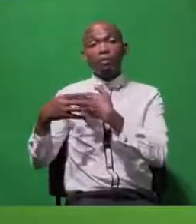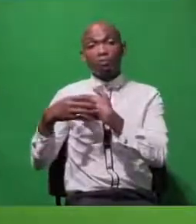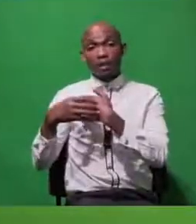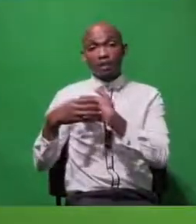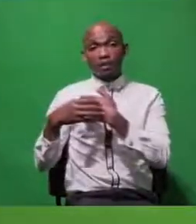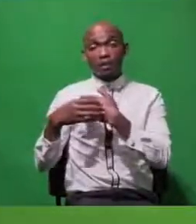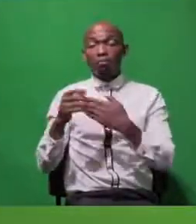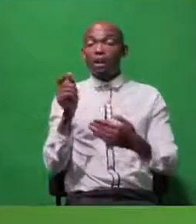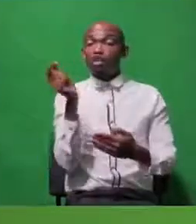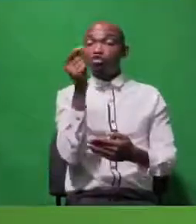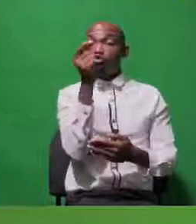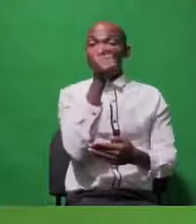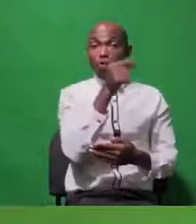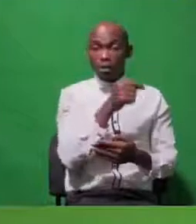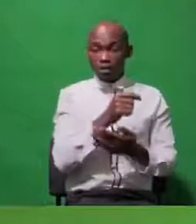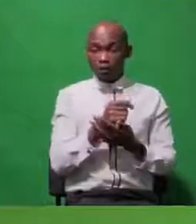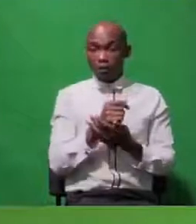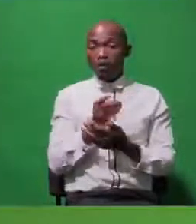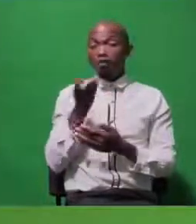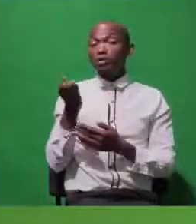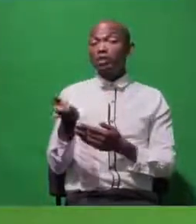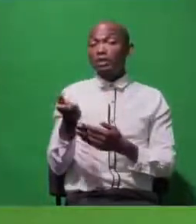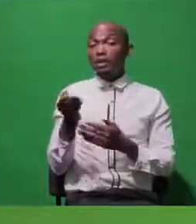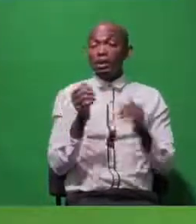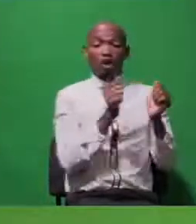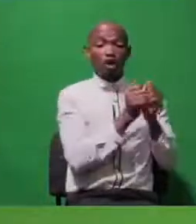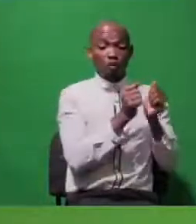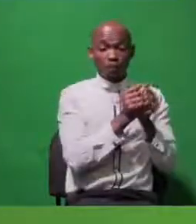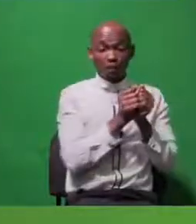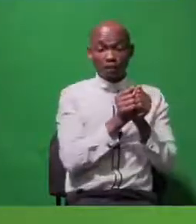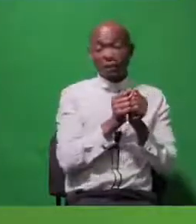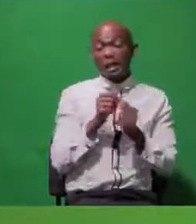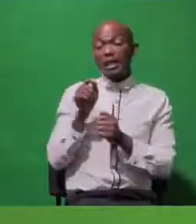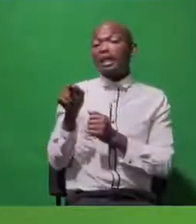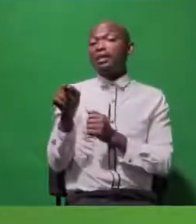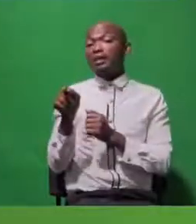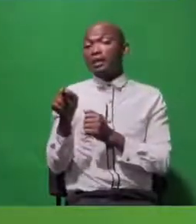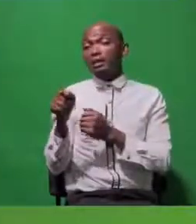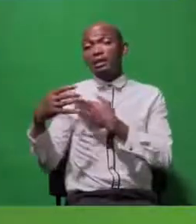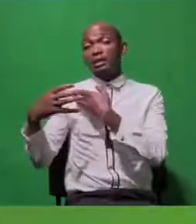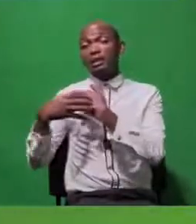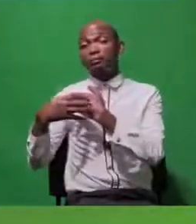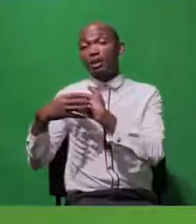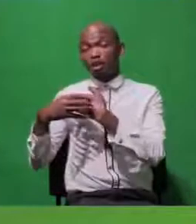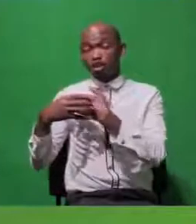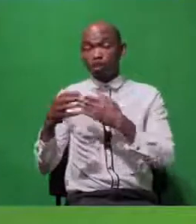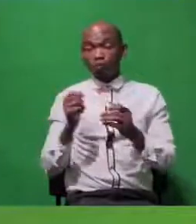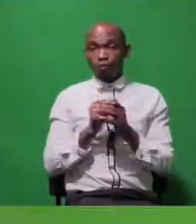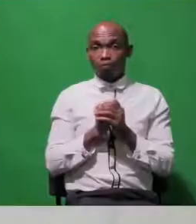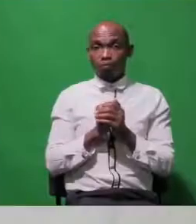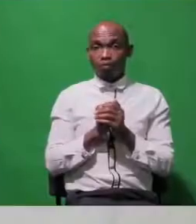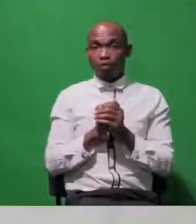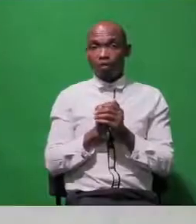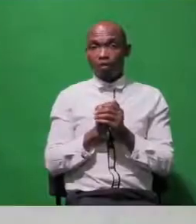So this is an object, and this is the image.